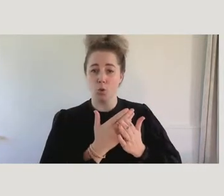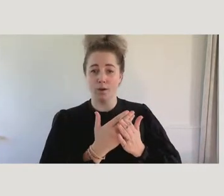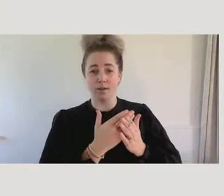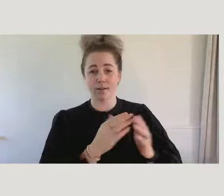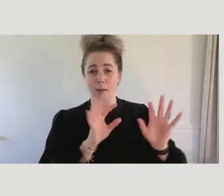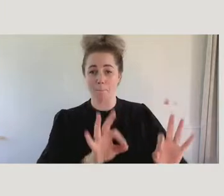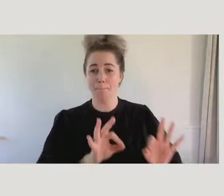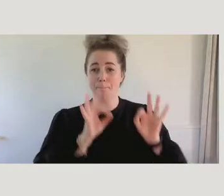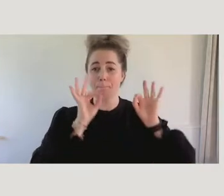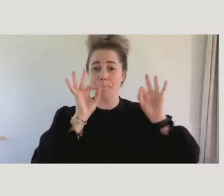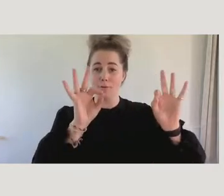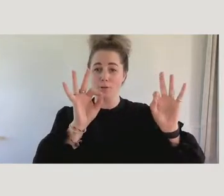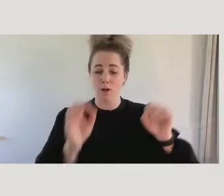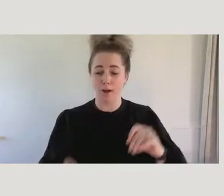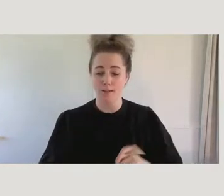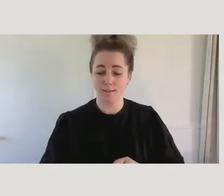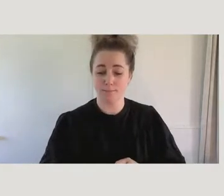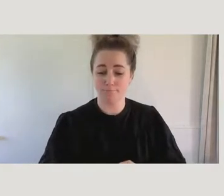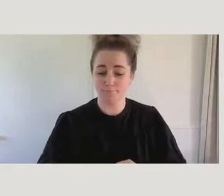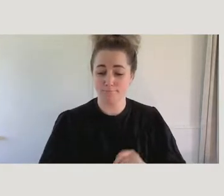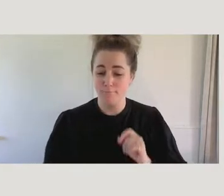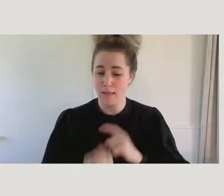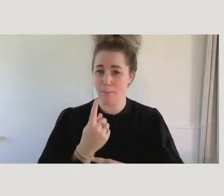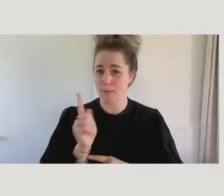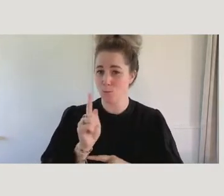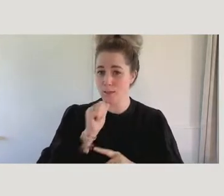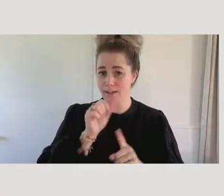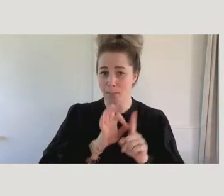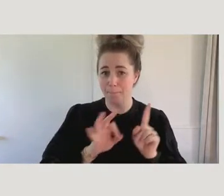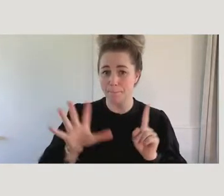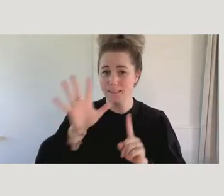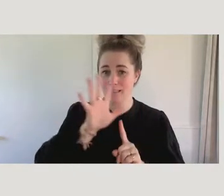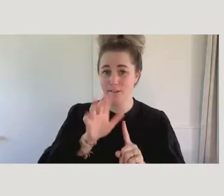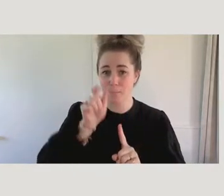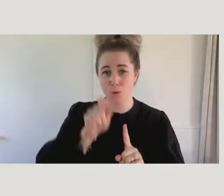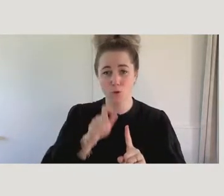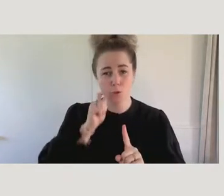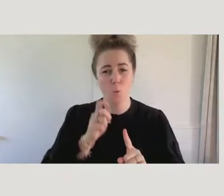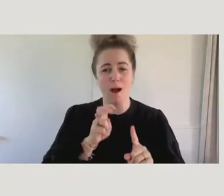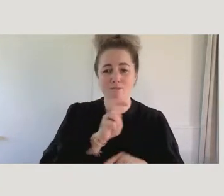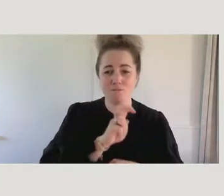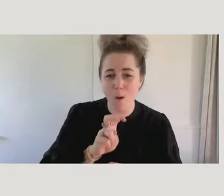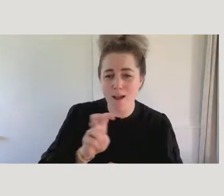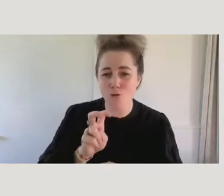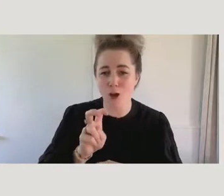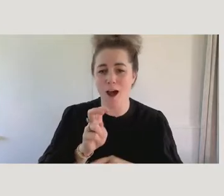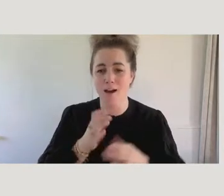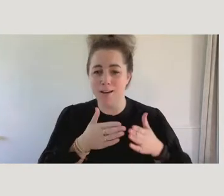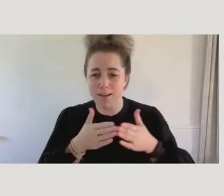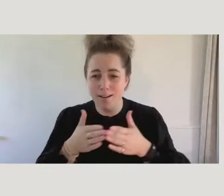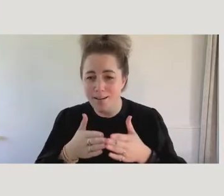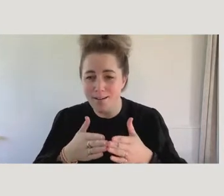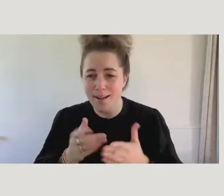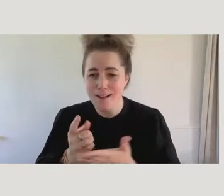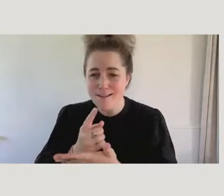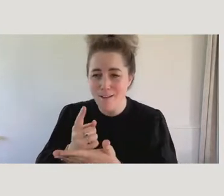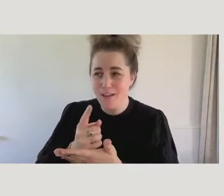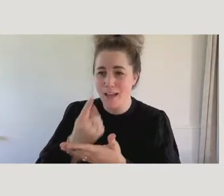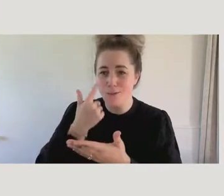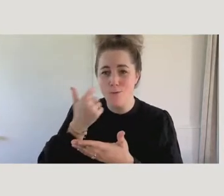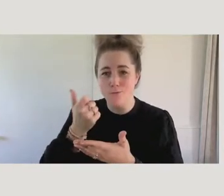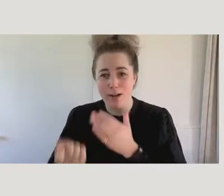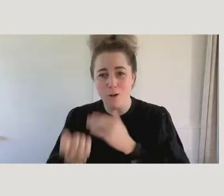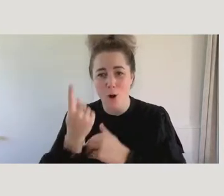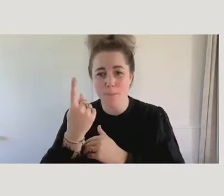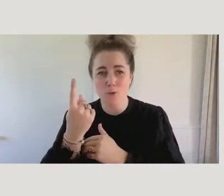but you know what happens when you're a Pacific person you're a voyager you're a navigator you are seeking out opportunities in